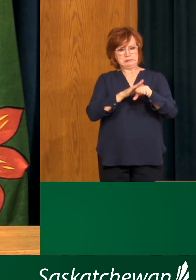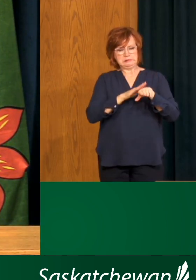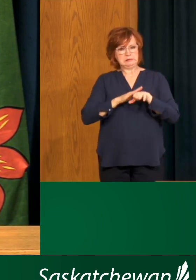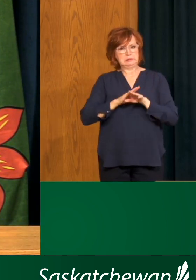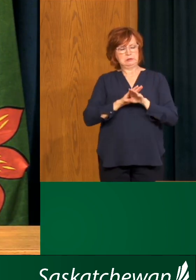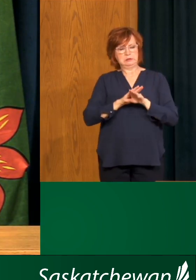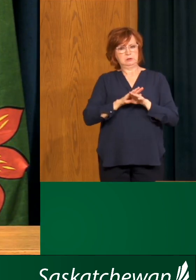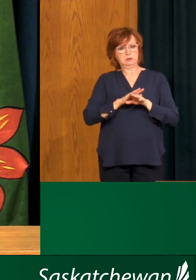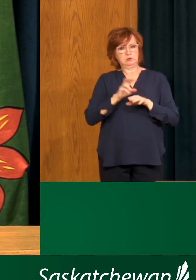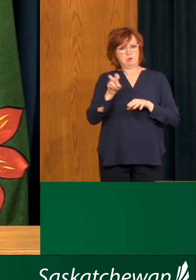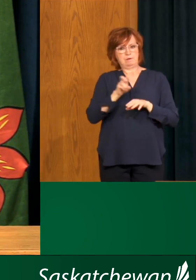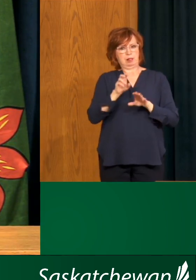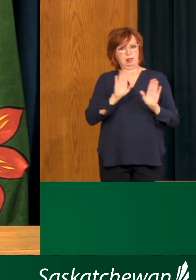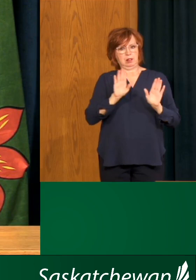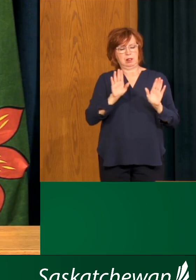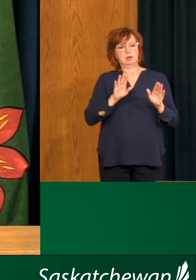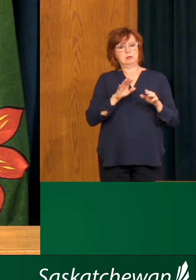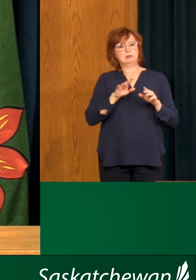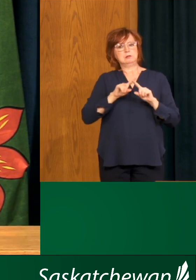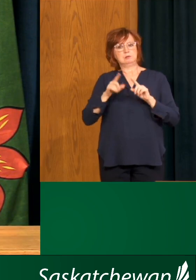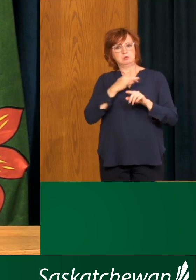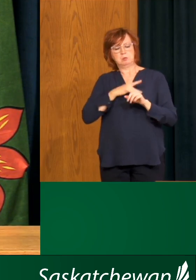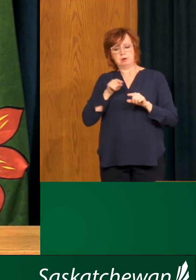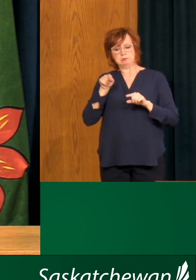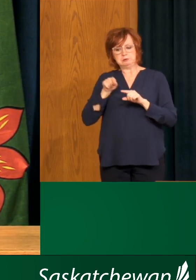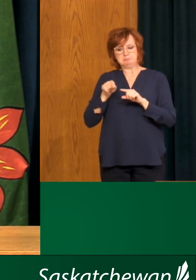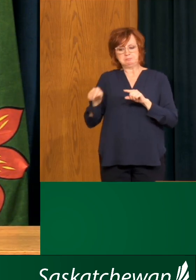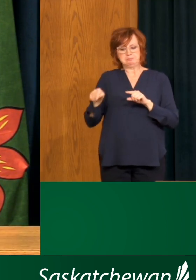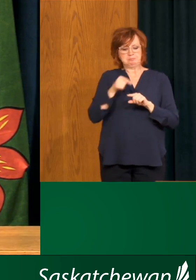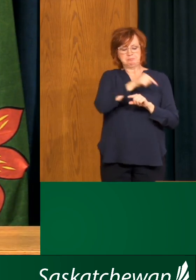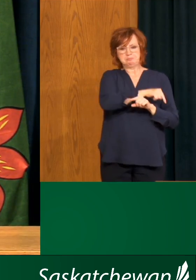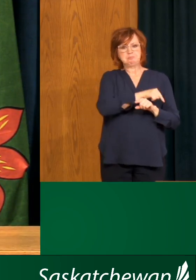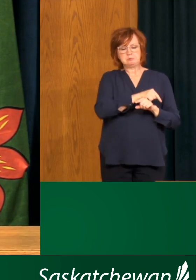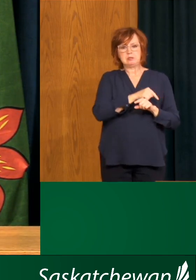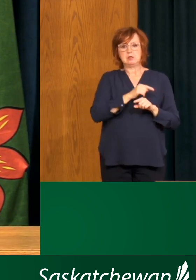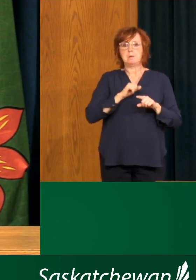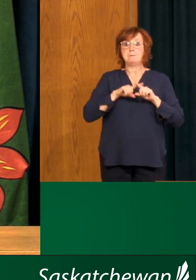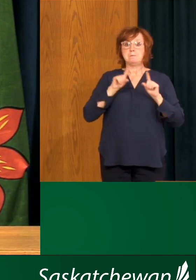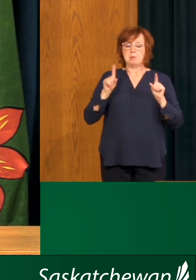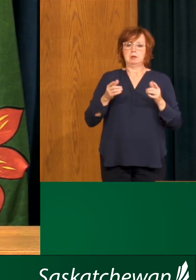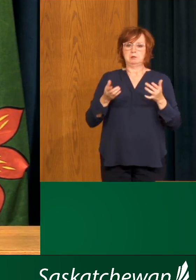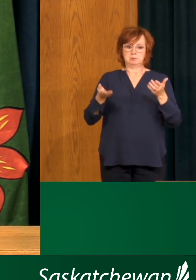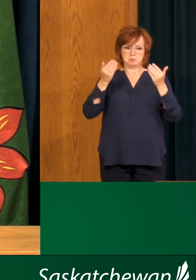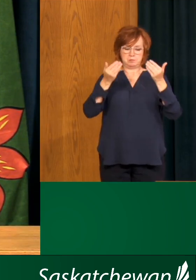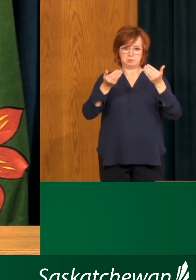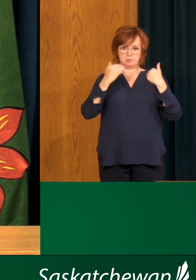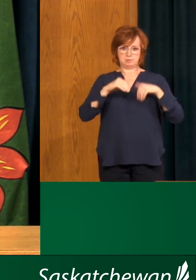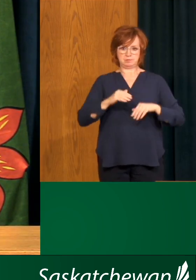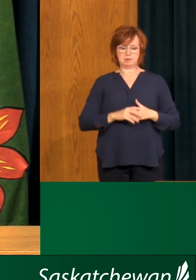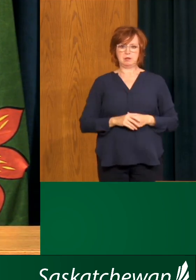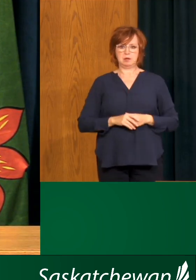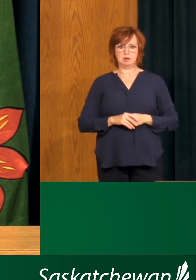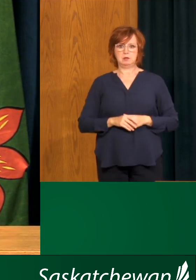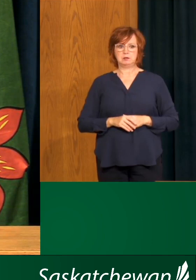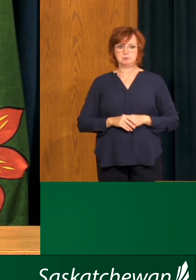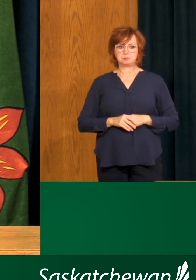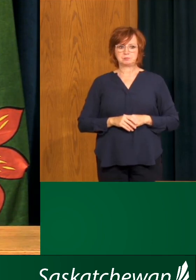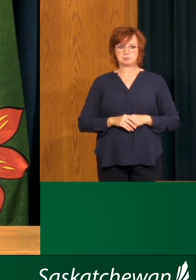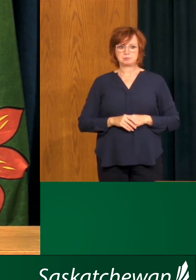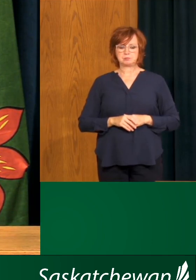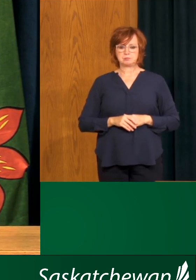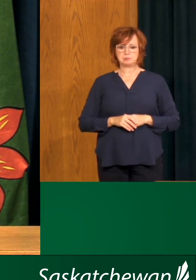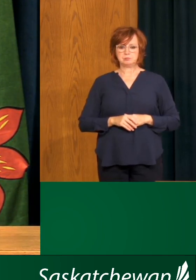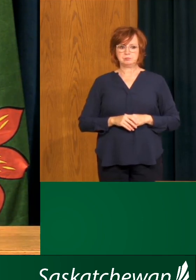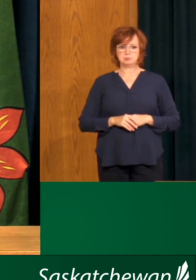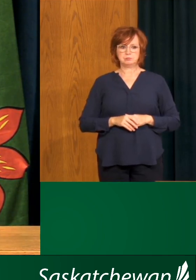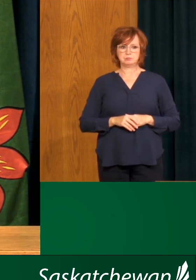into the province. One thing that I think we could be working on between the political side